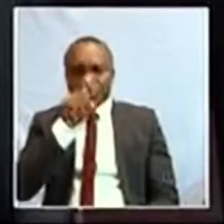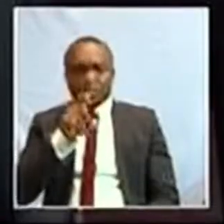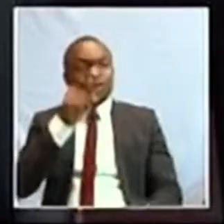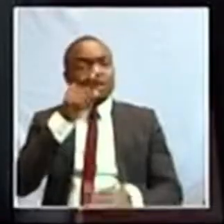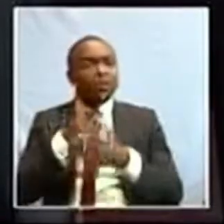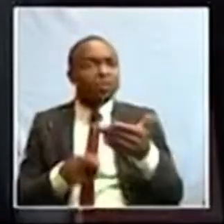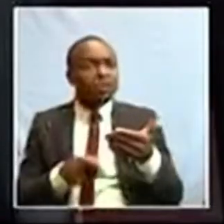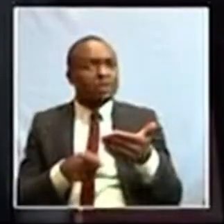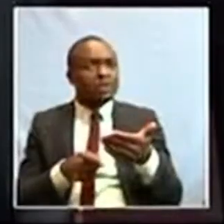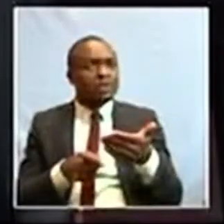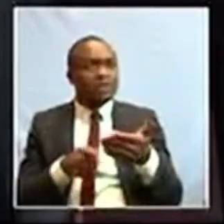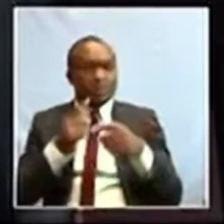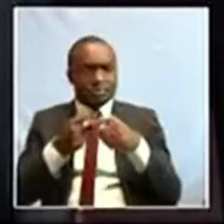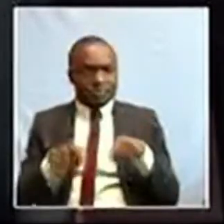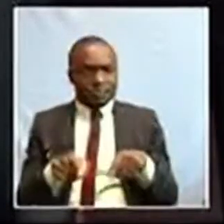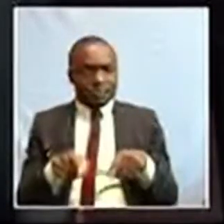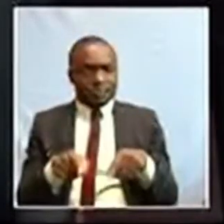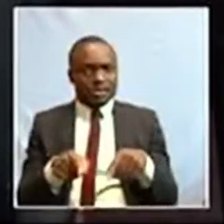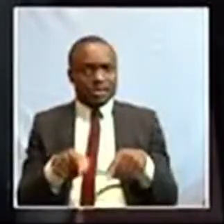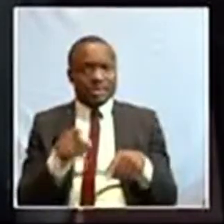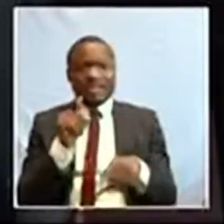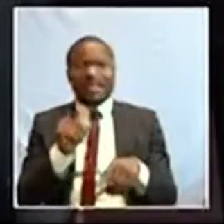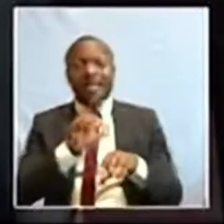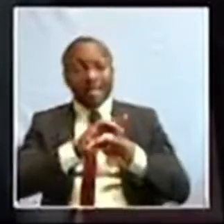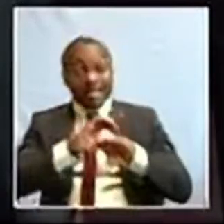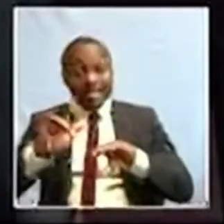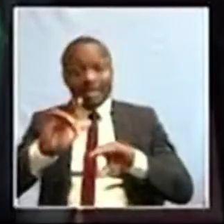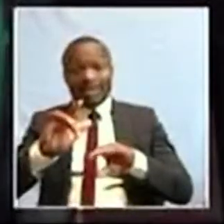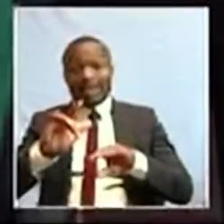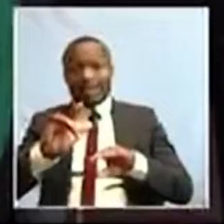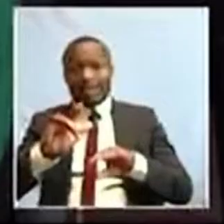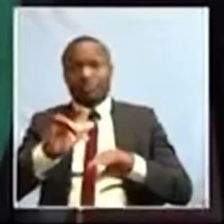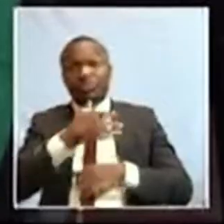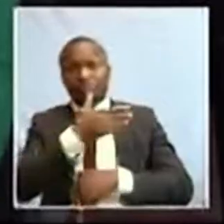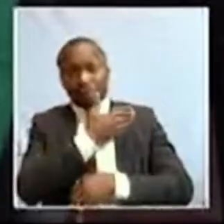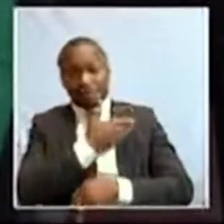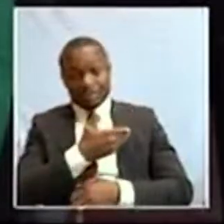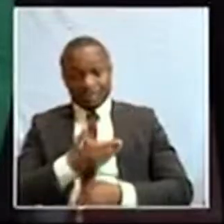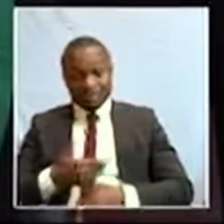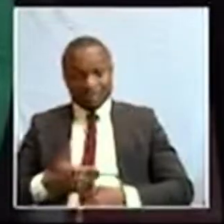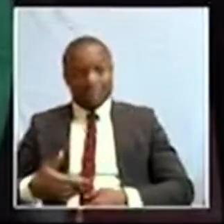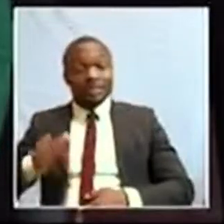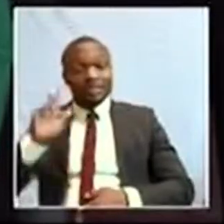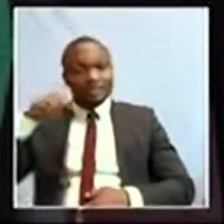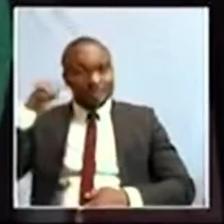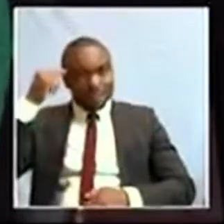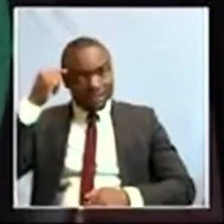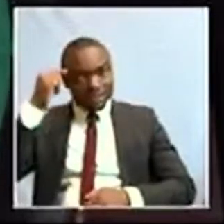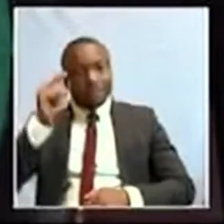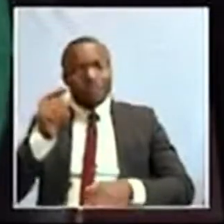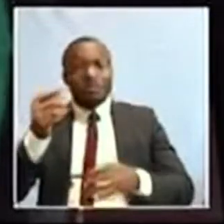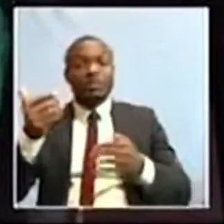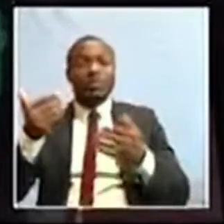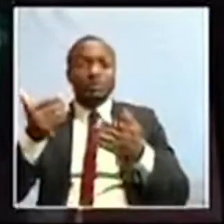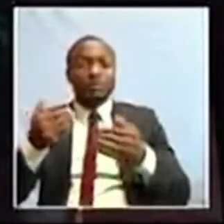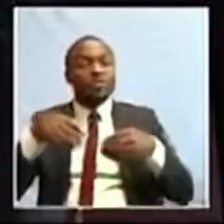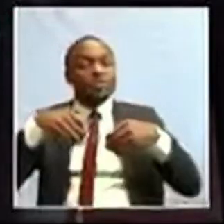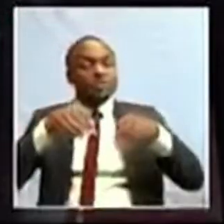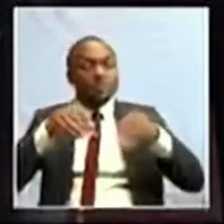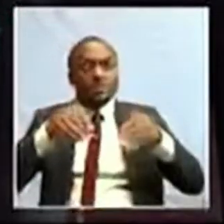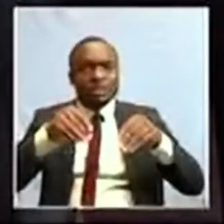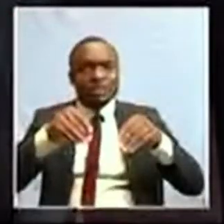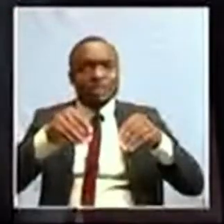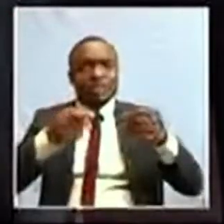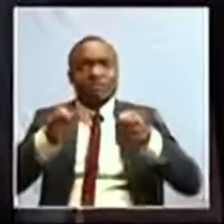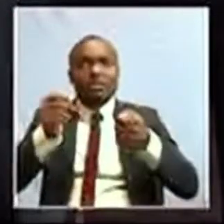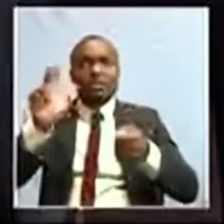what happens? Again, it's a negligence on government, because for you to come and have the vehicle auctioned at